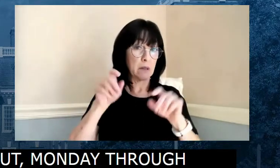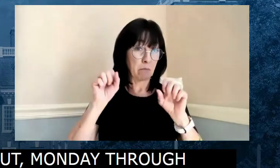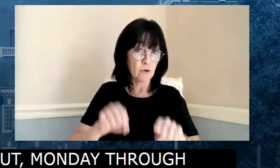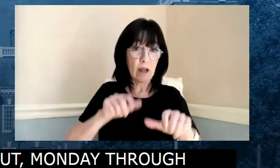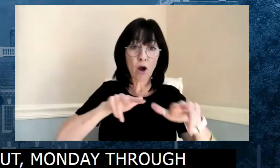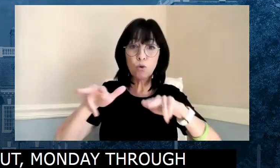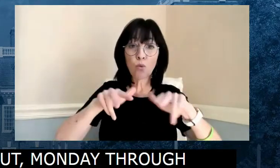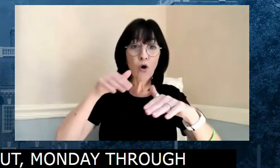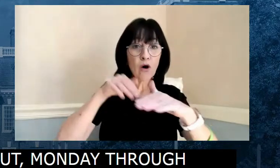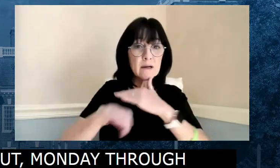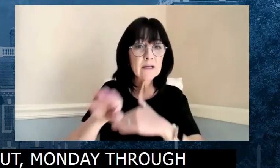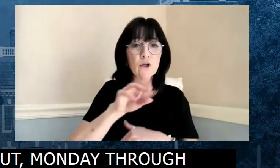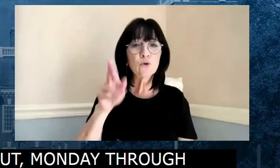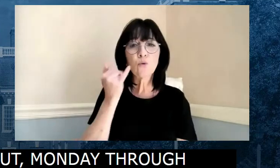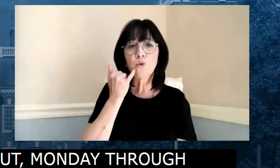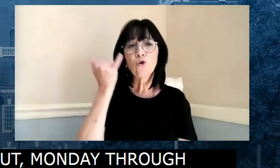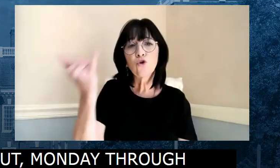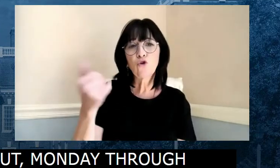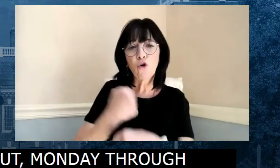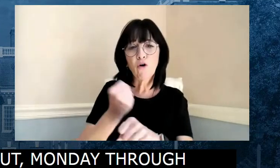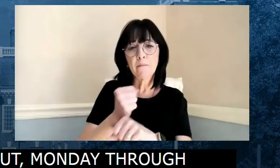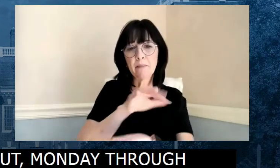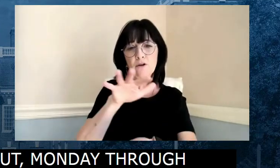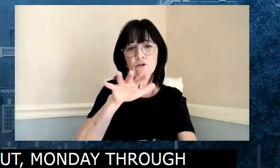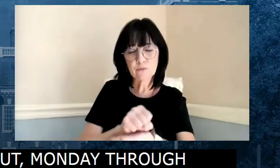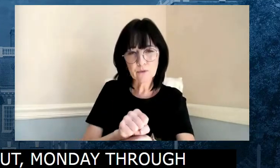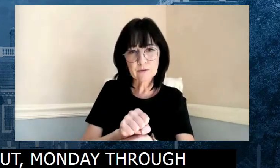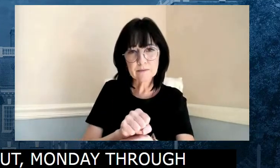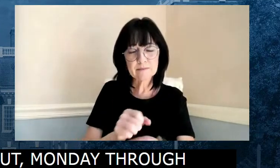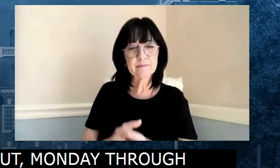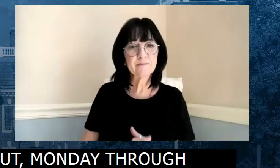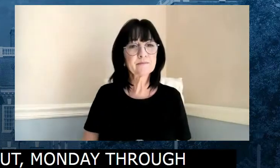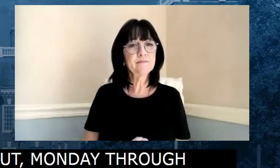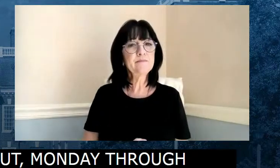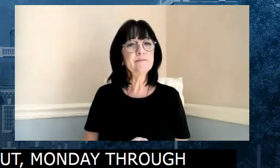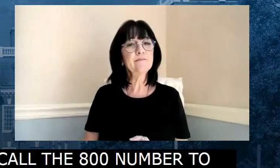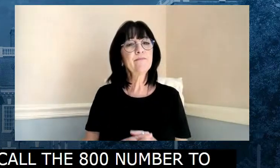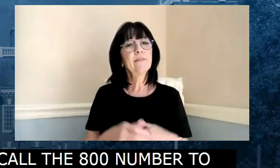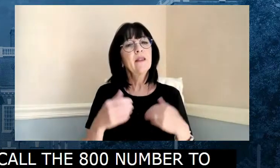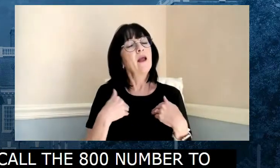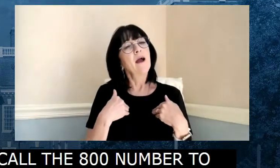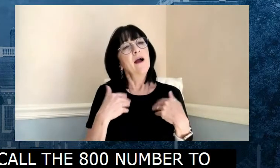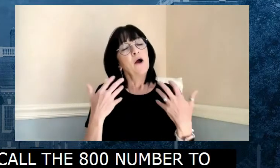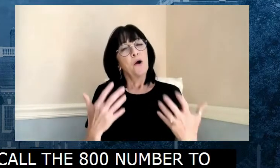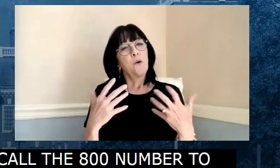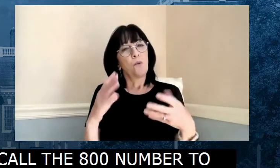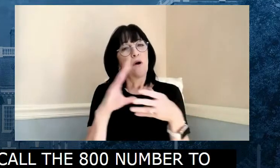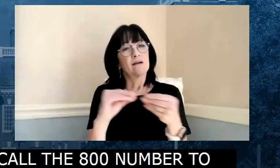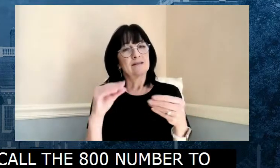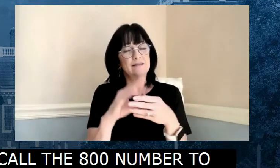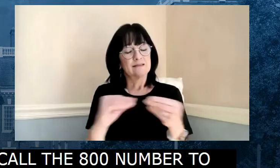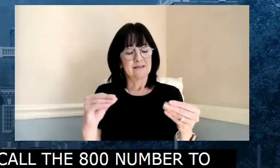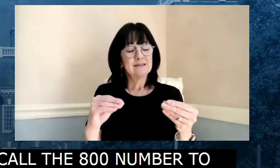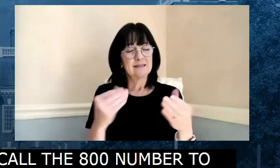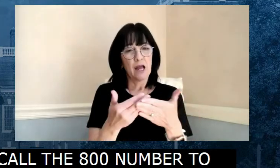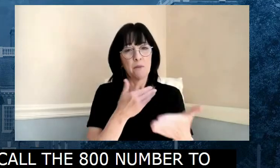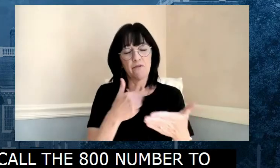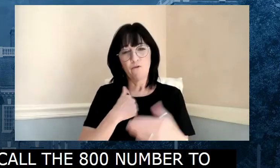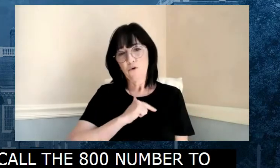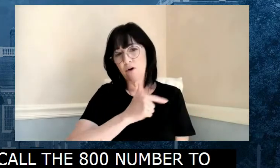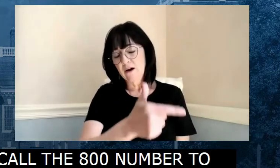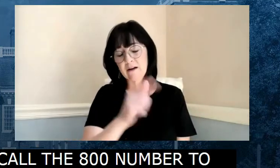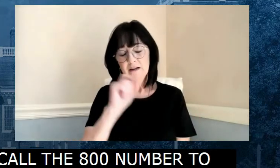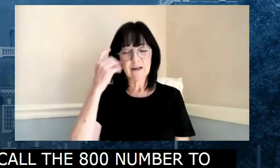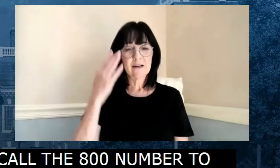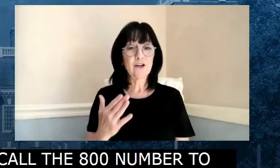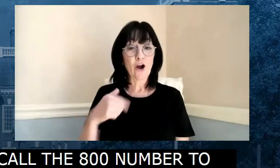reservation. Lastly, before I turn it over to the governor, is this is National EMS Week. The